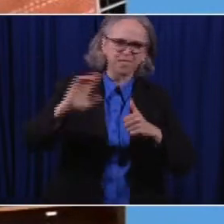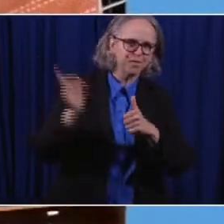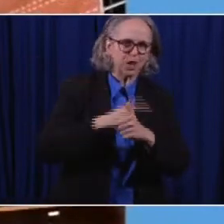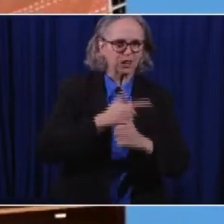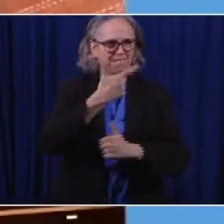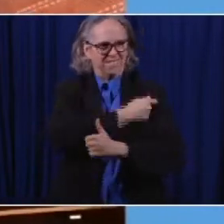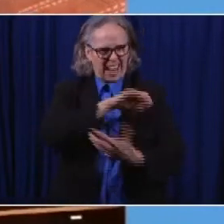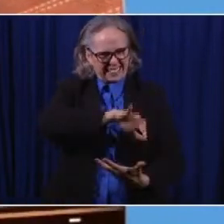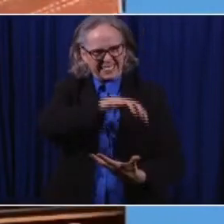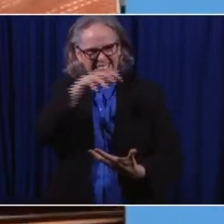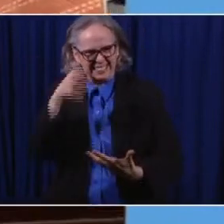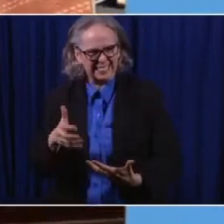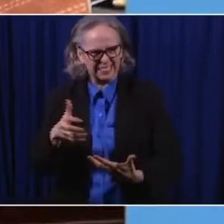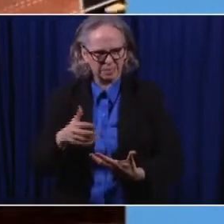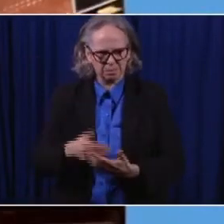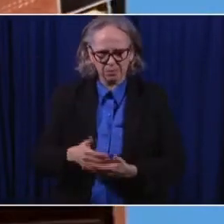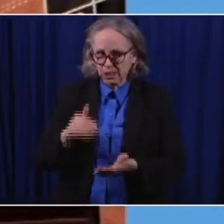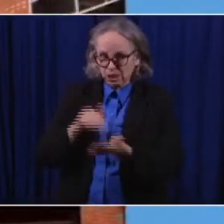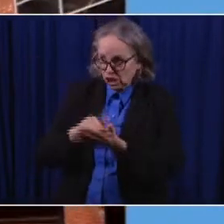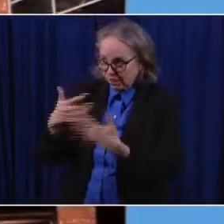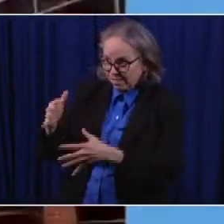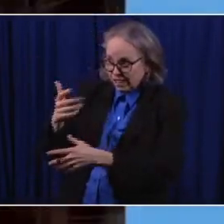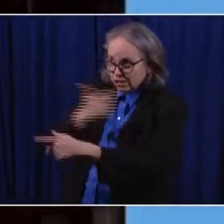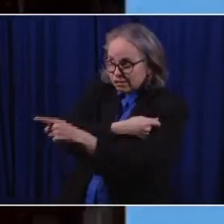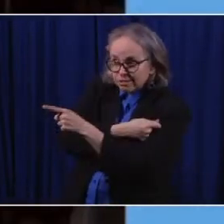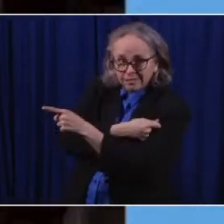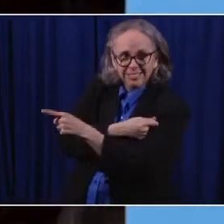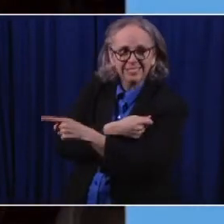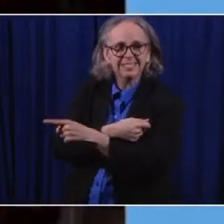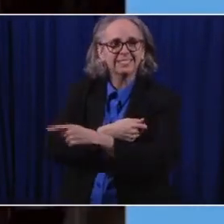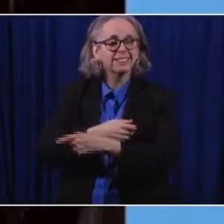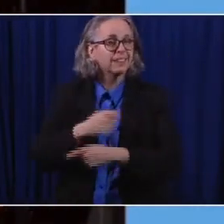Boutros, you've already got your shot, I believe. Is that right?